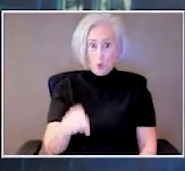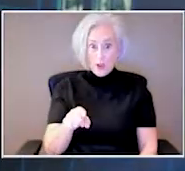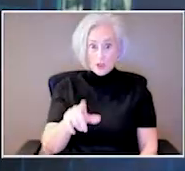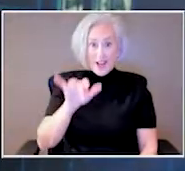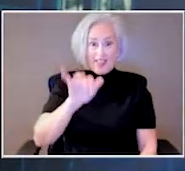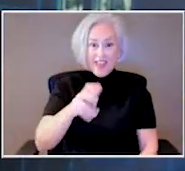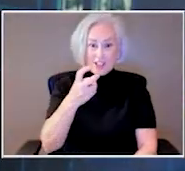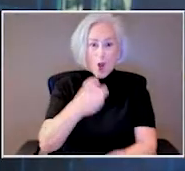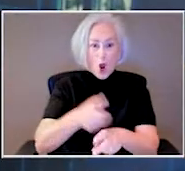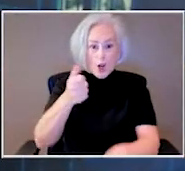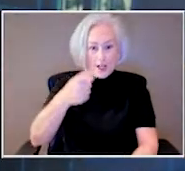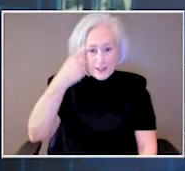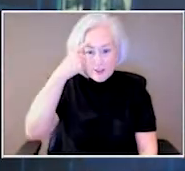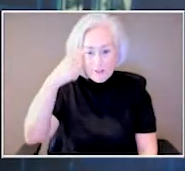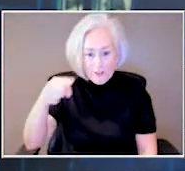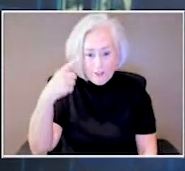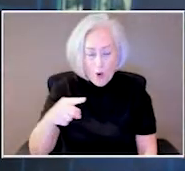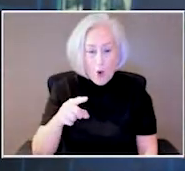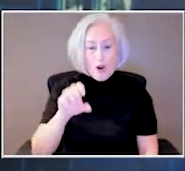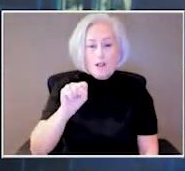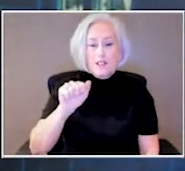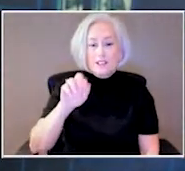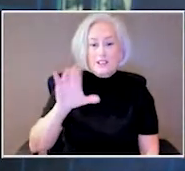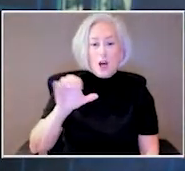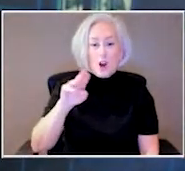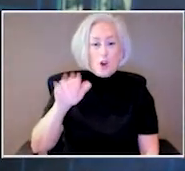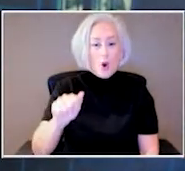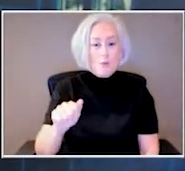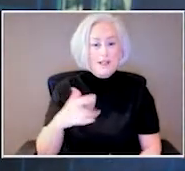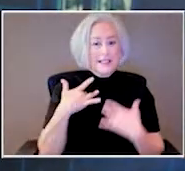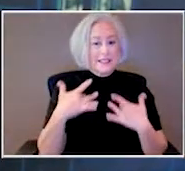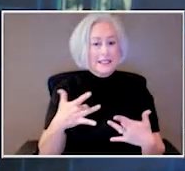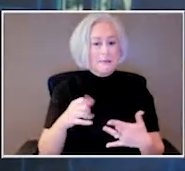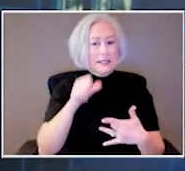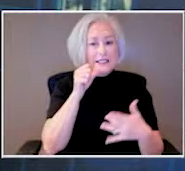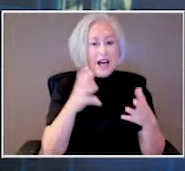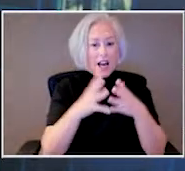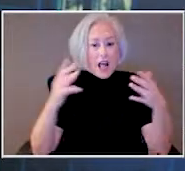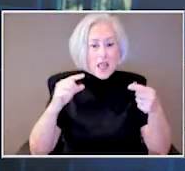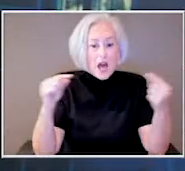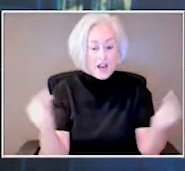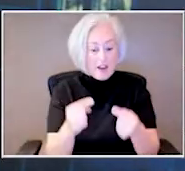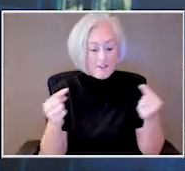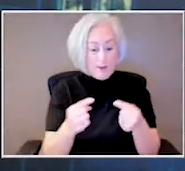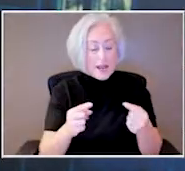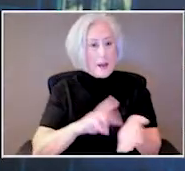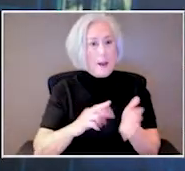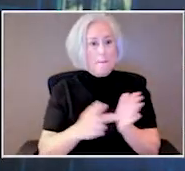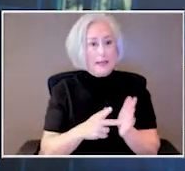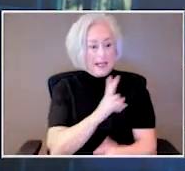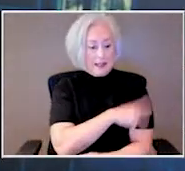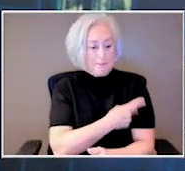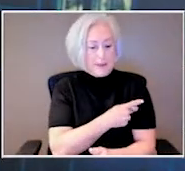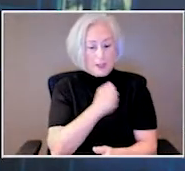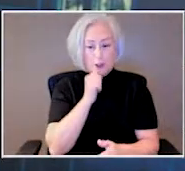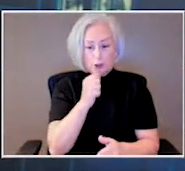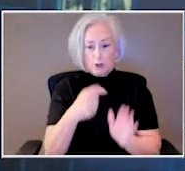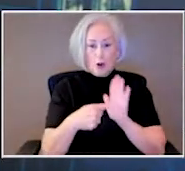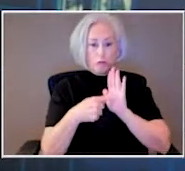sarcoma. They typically don't cause significant symptoms, so the patients don't present to the hospital or to the